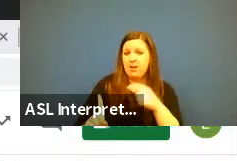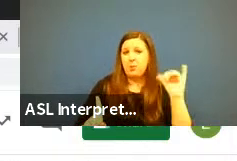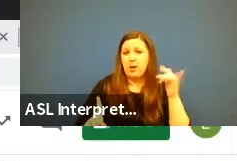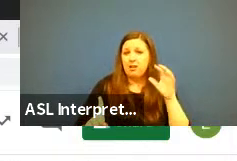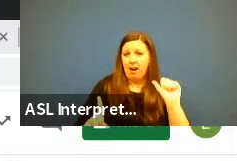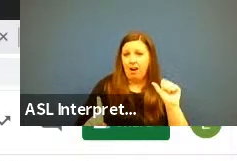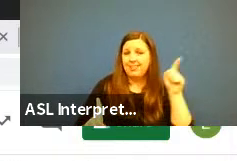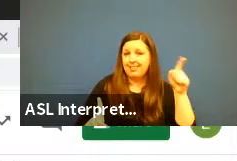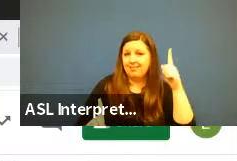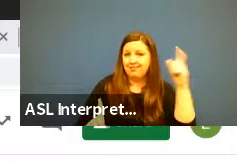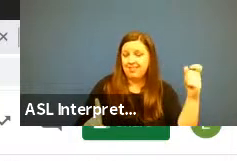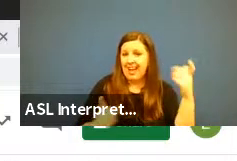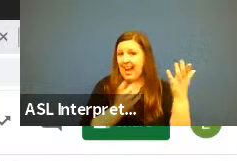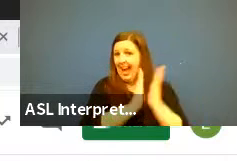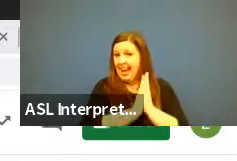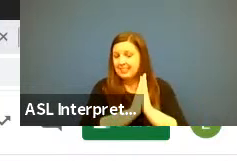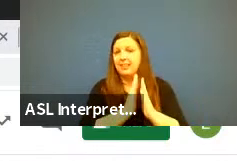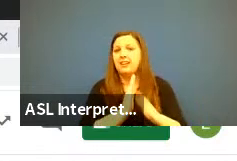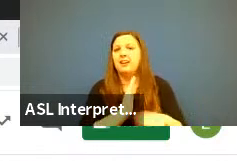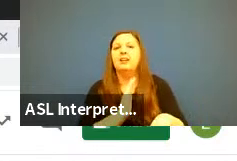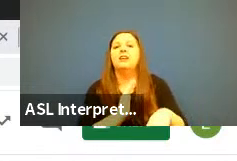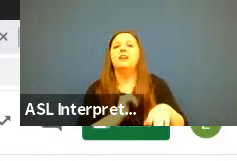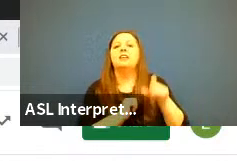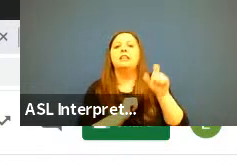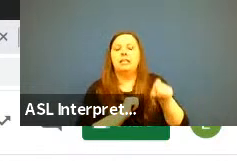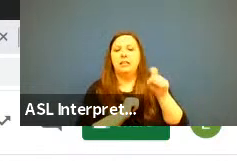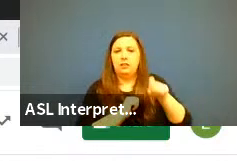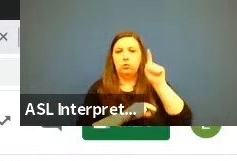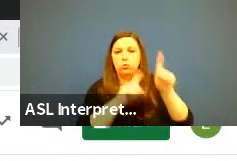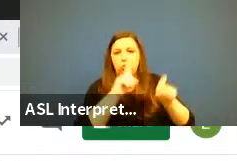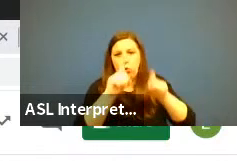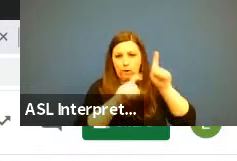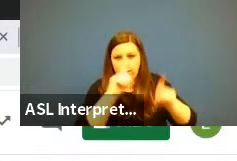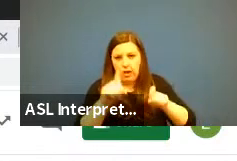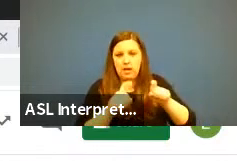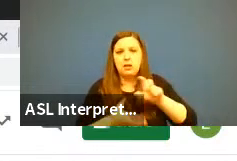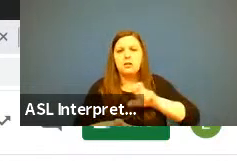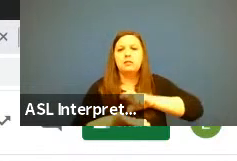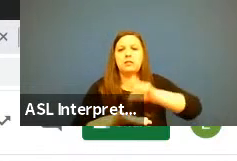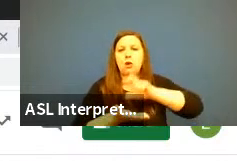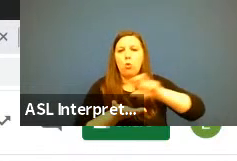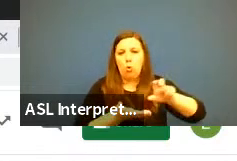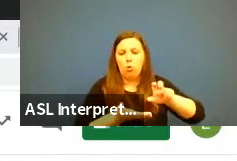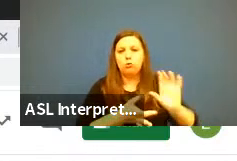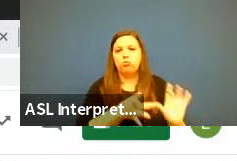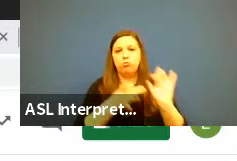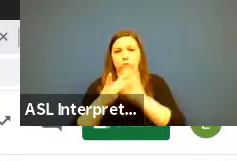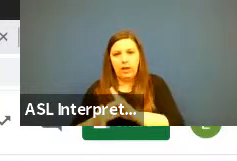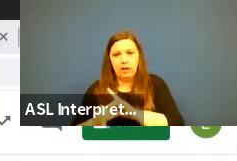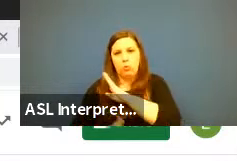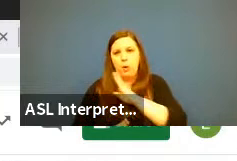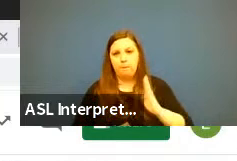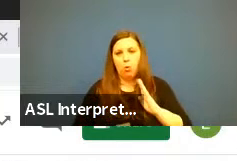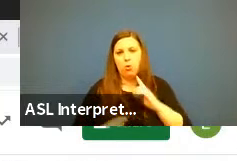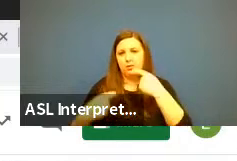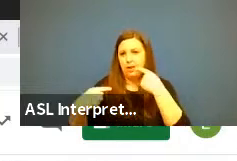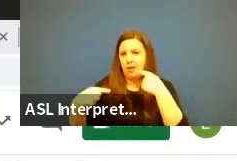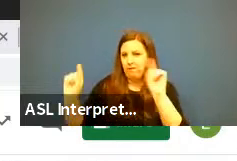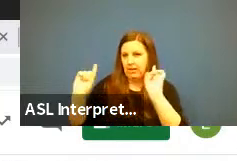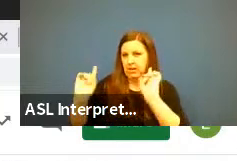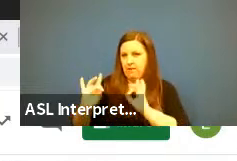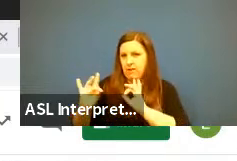is a survey of stakeholders on the board's effectiveness, and that would include a number of different